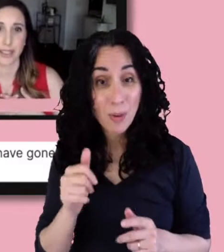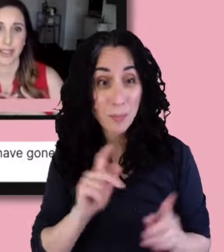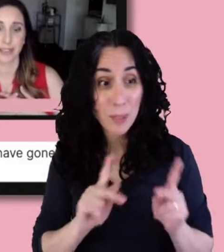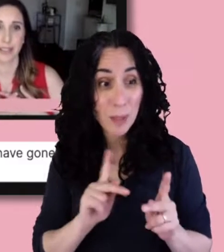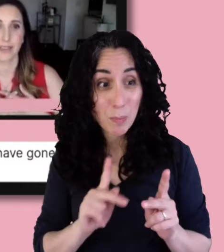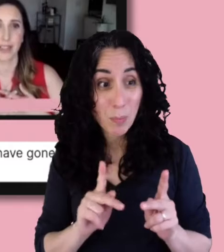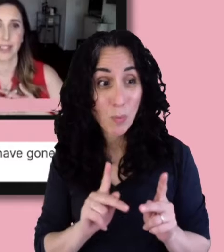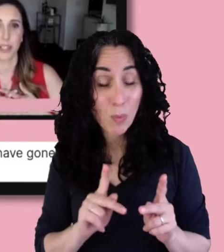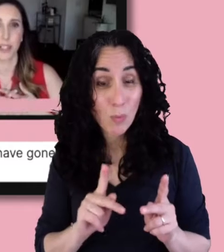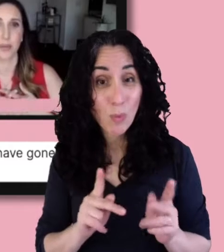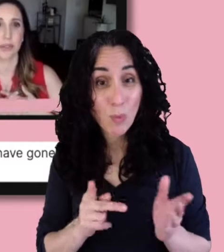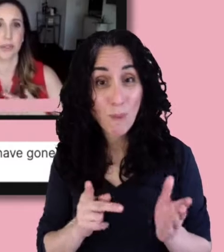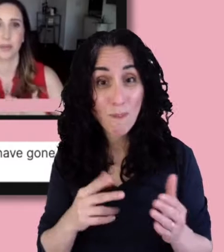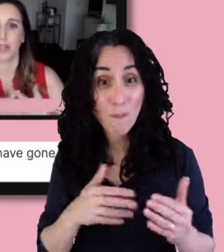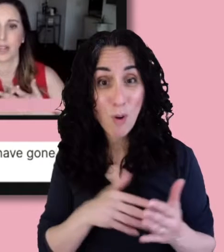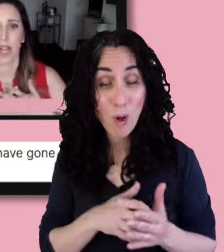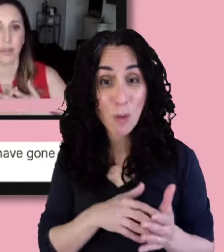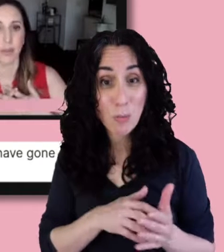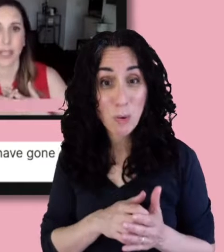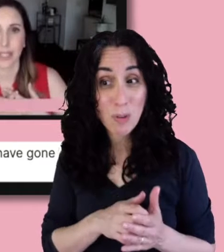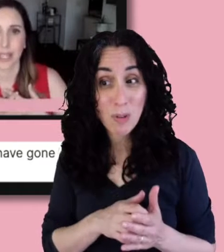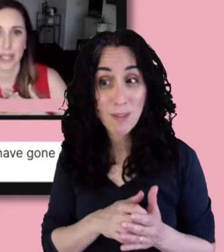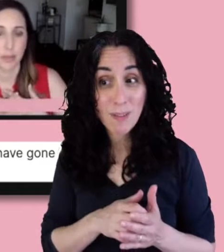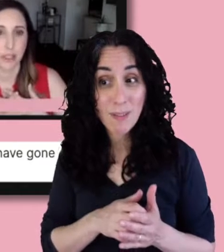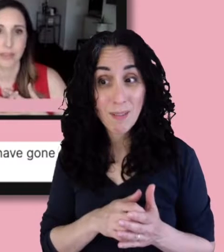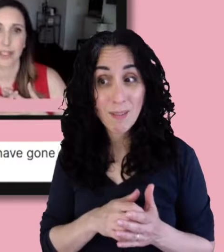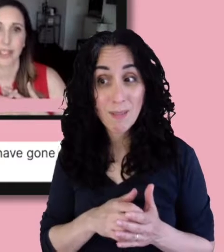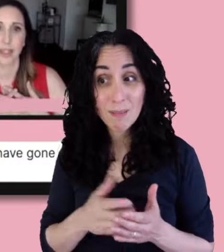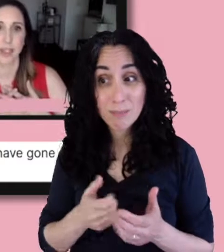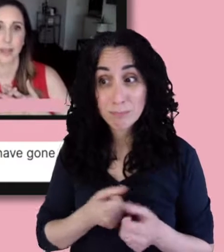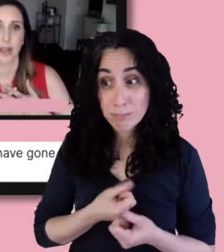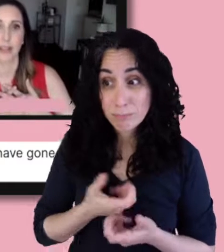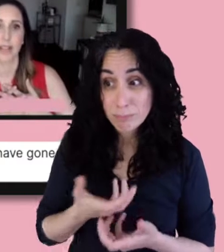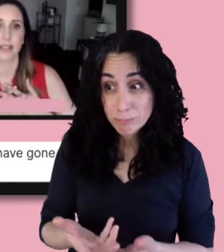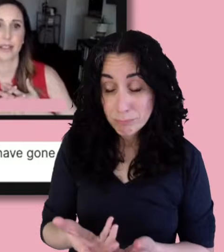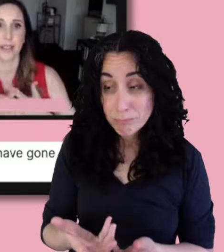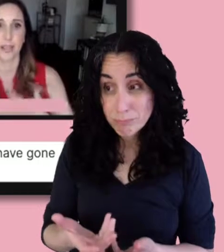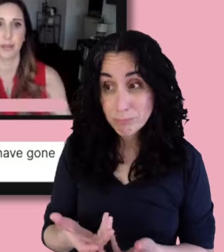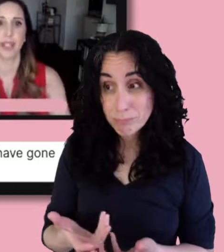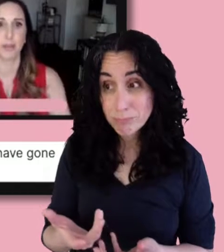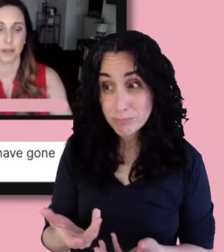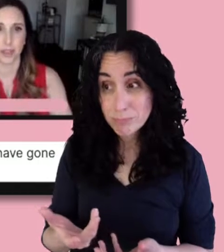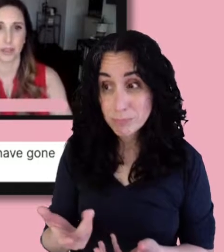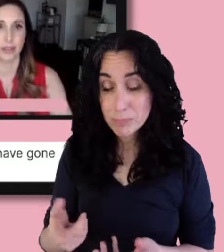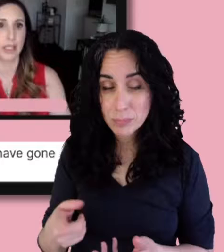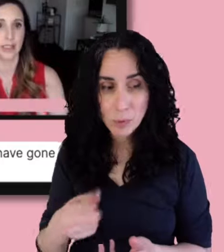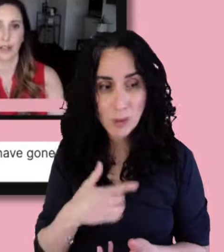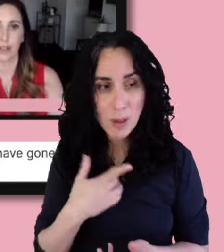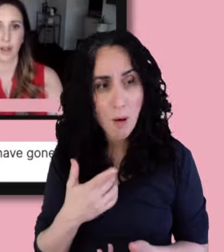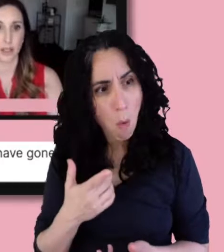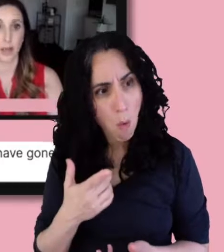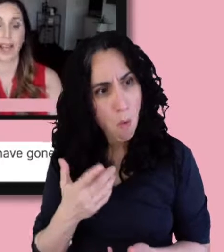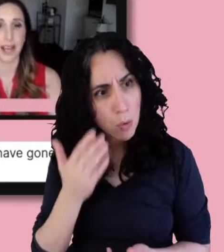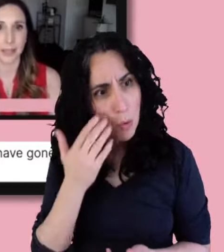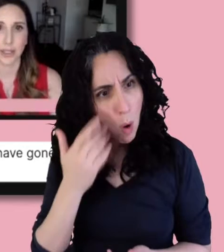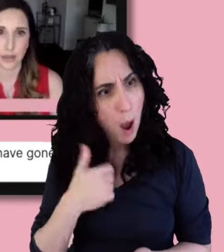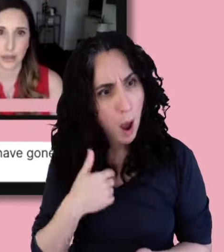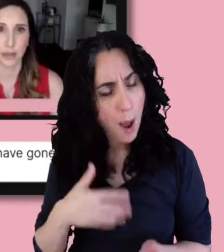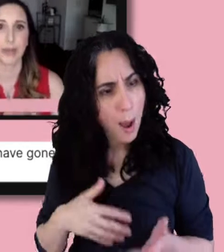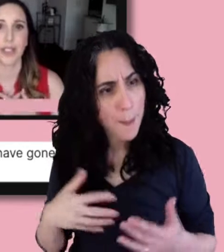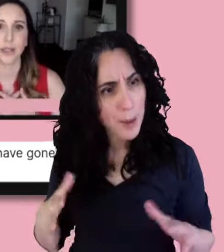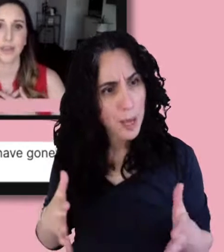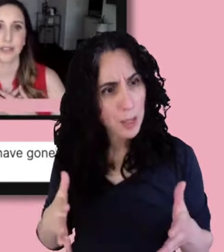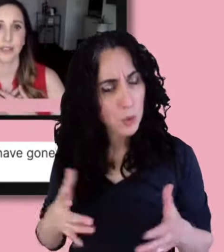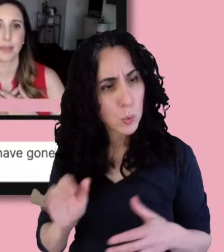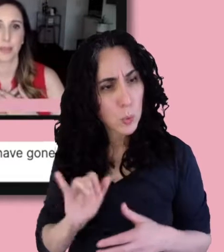right? If I share with you, Mhm. I'm really feeling anxious about that. Doesn't that make you feel, oh, you know what? I'm anxious too.